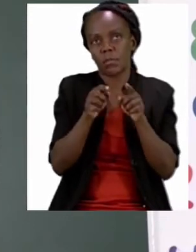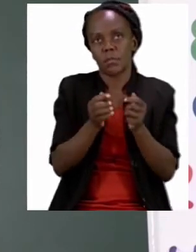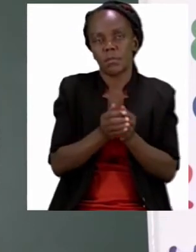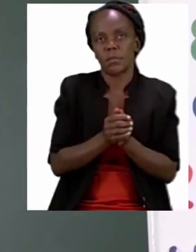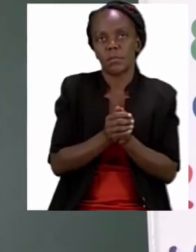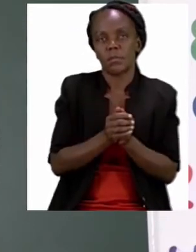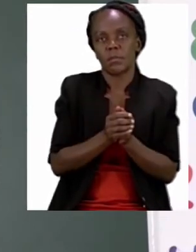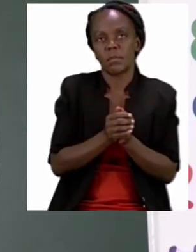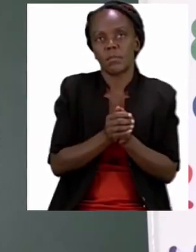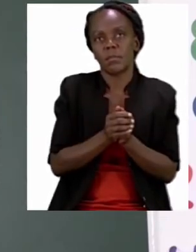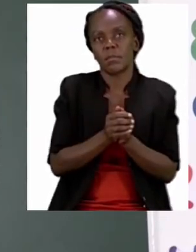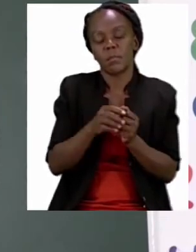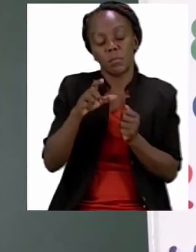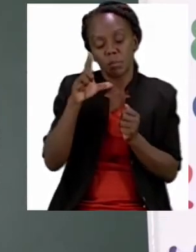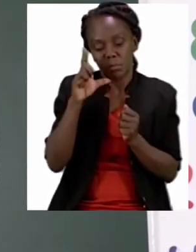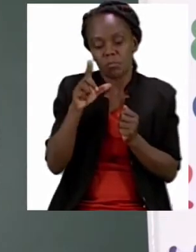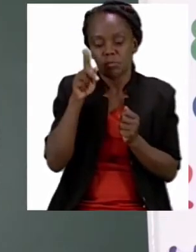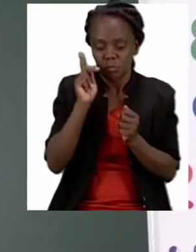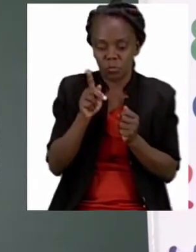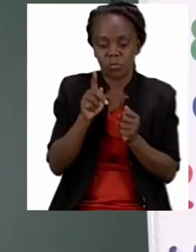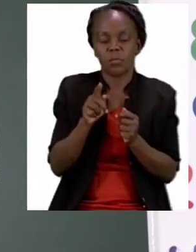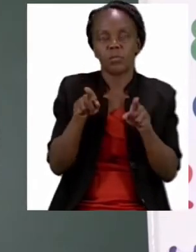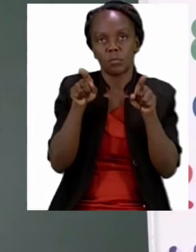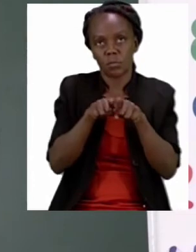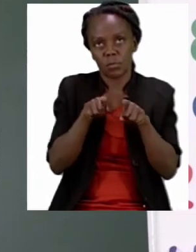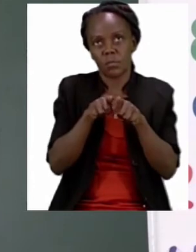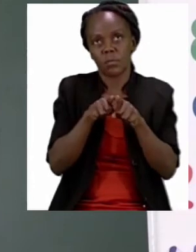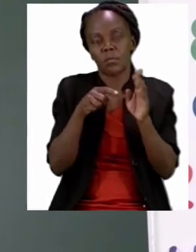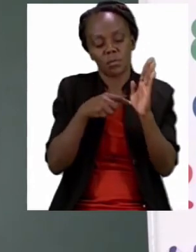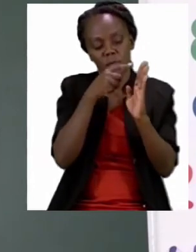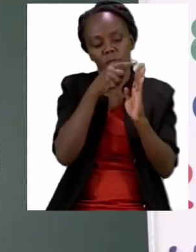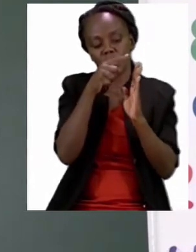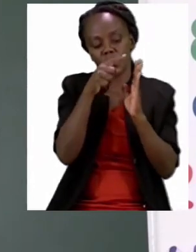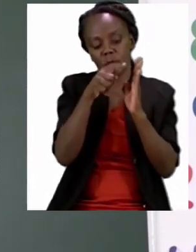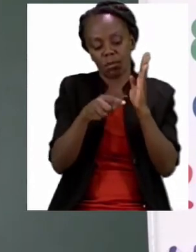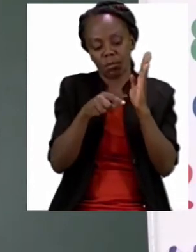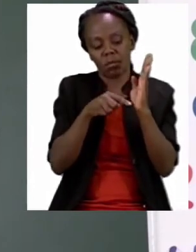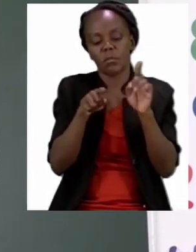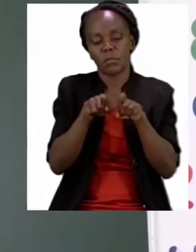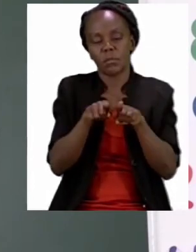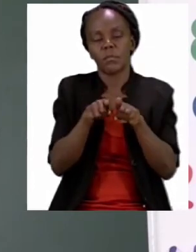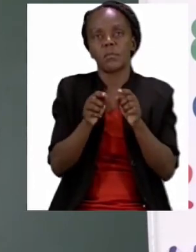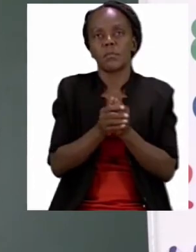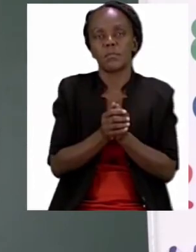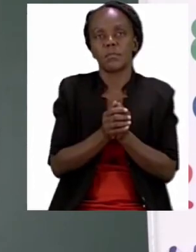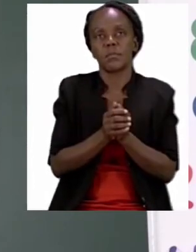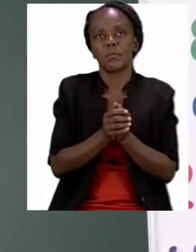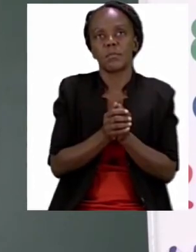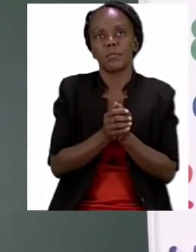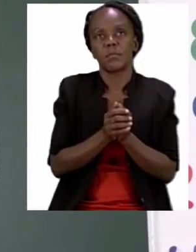big square, it will still have its same equal sides and same four